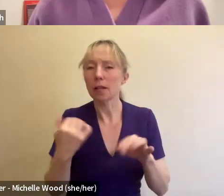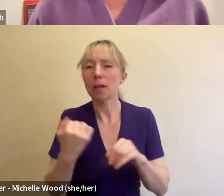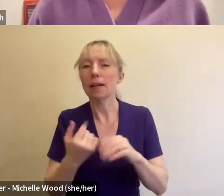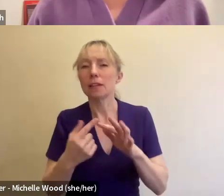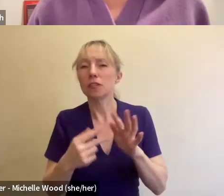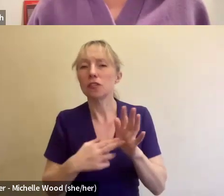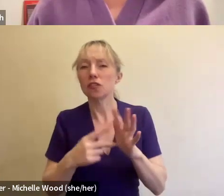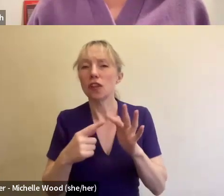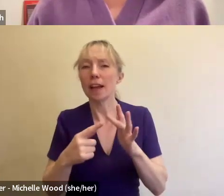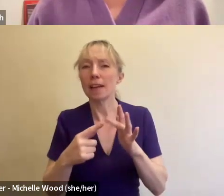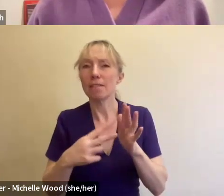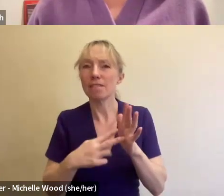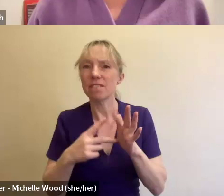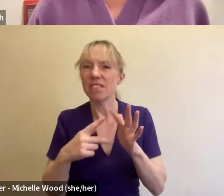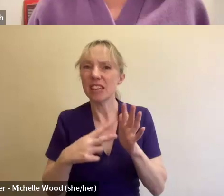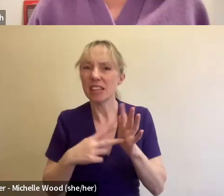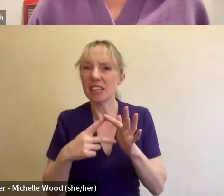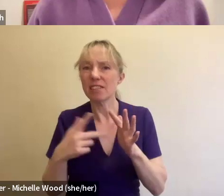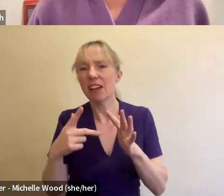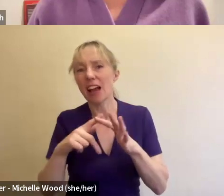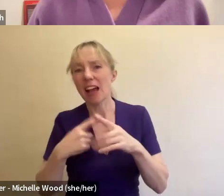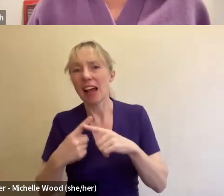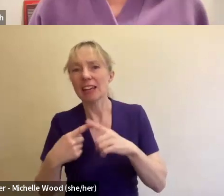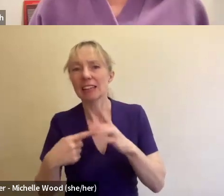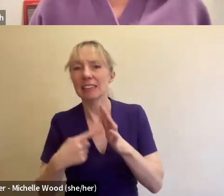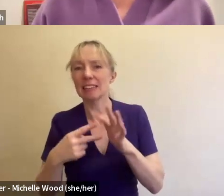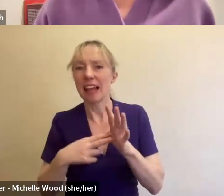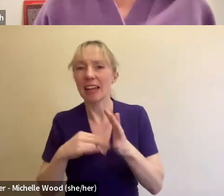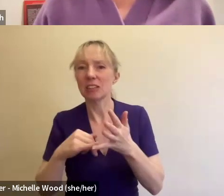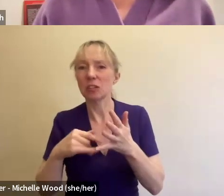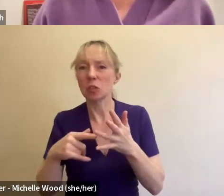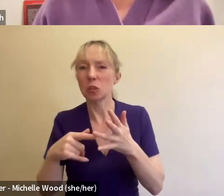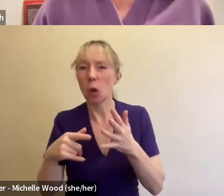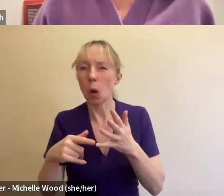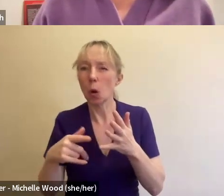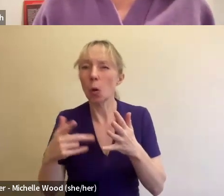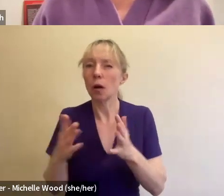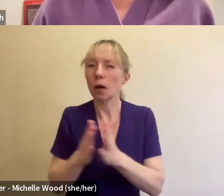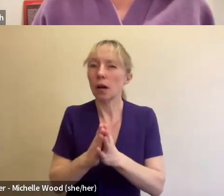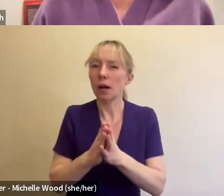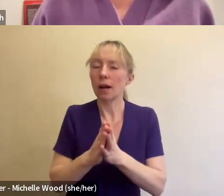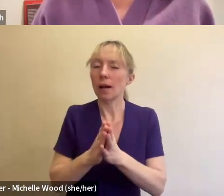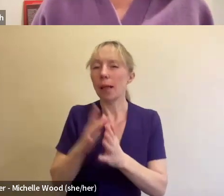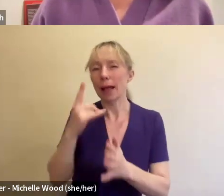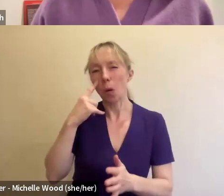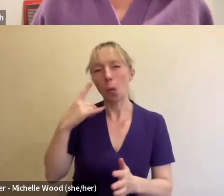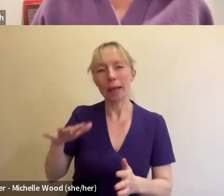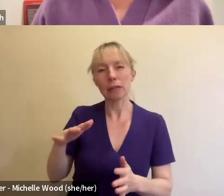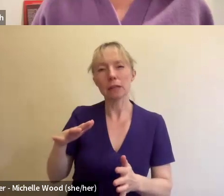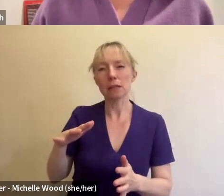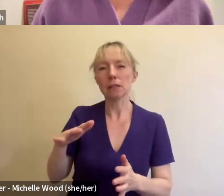Asenio, where it's more of like a poetry of witness. You may not necessarily experience it, but you see it around, and you